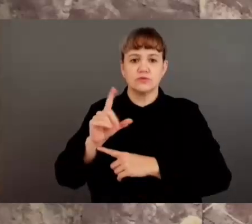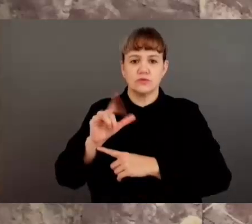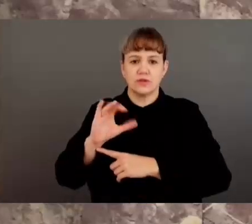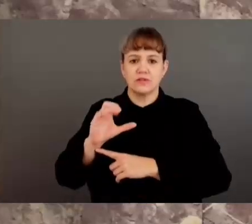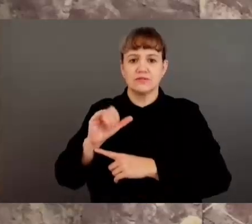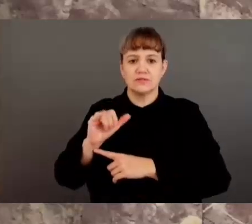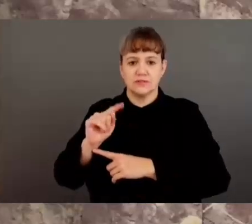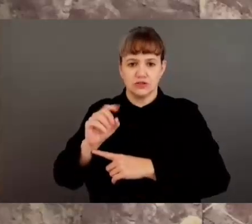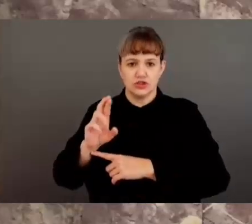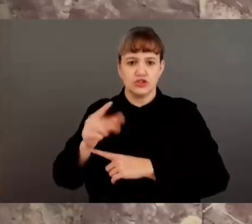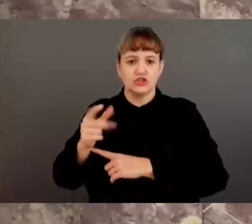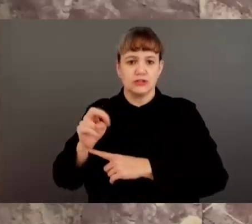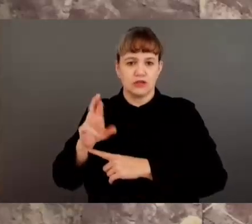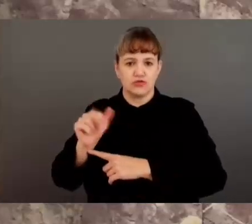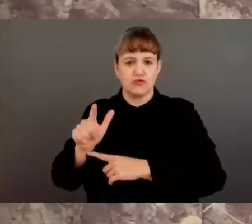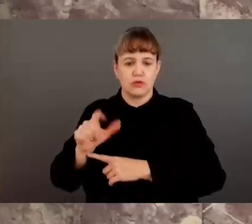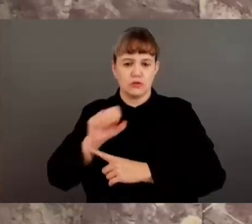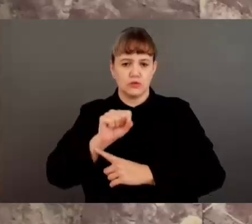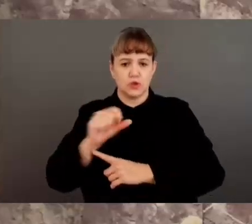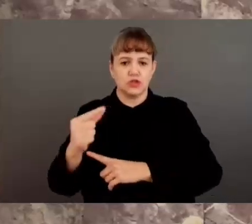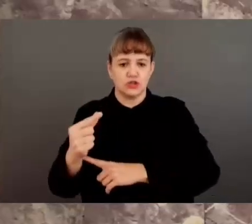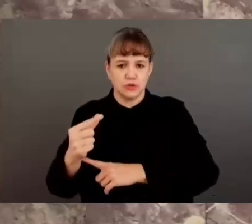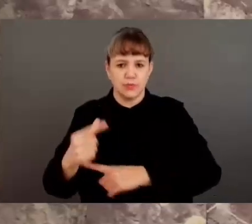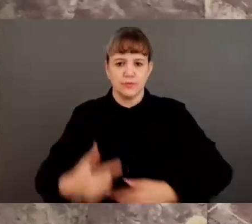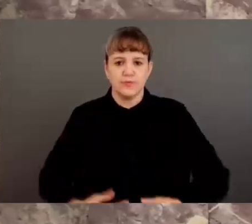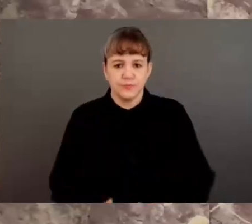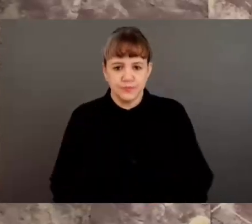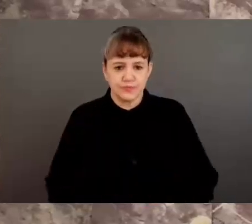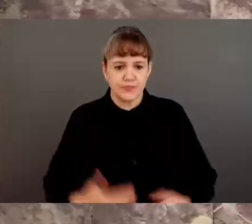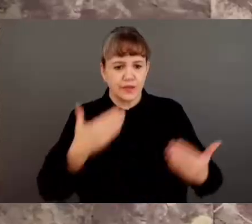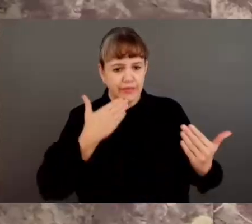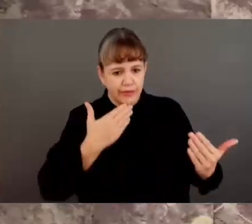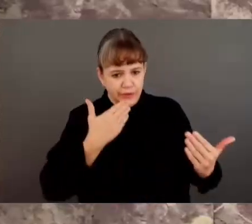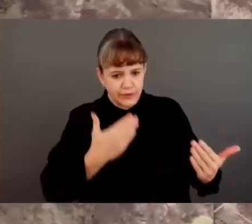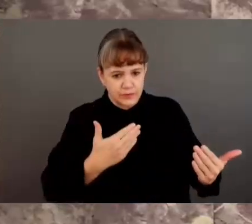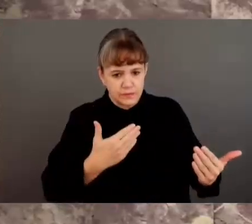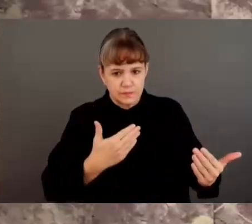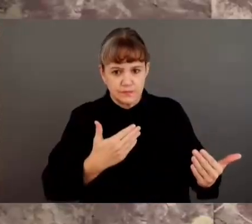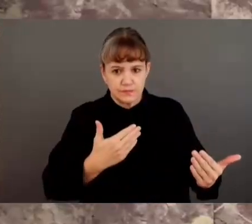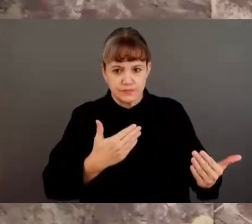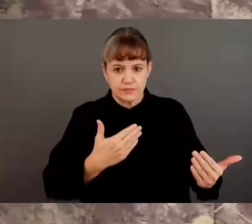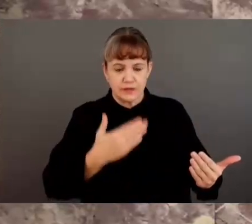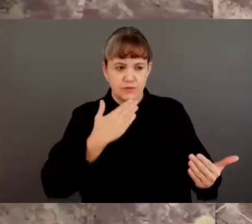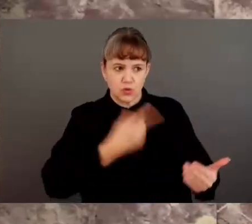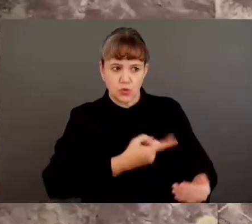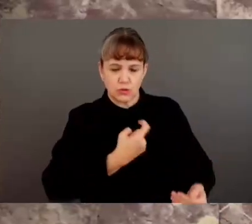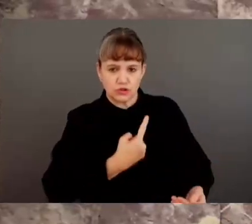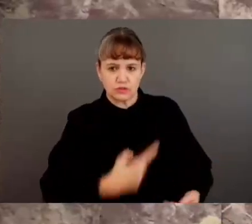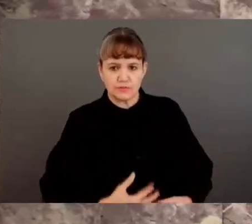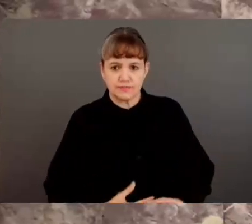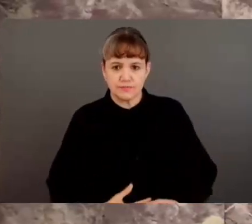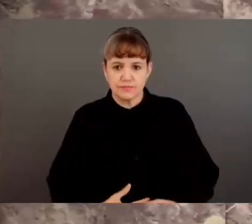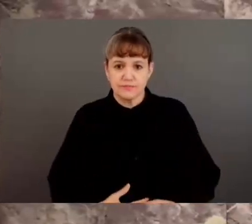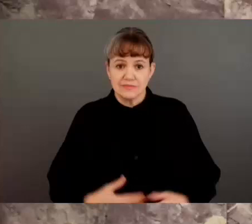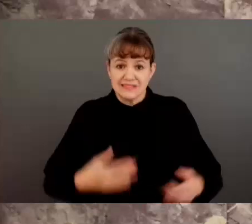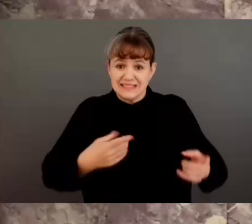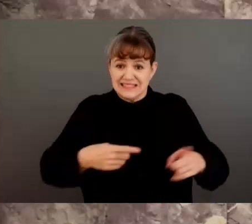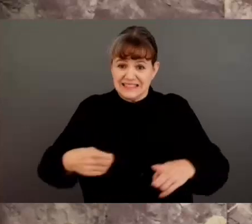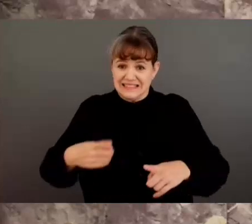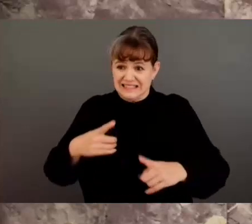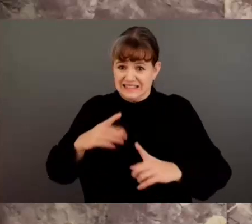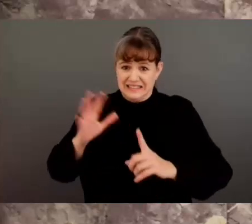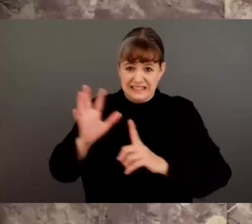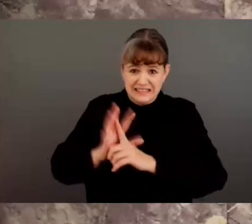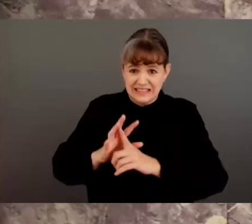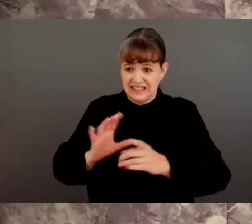Thank you very much, Honourable Speaker, and my thanks to the member for the question. Incidents of violence are deeply concerning